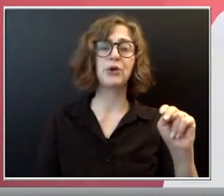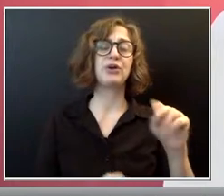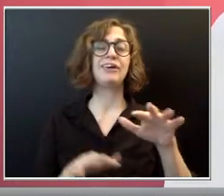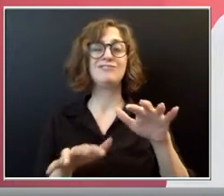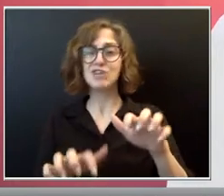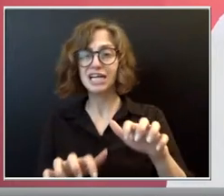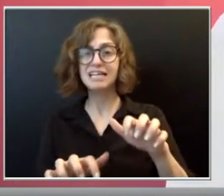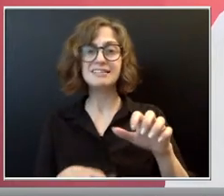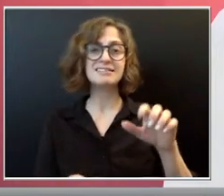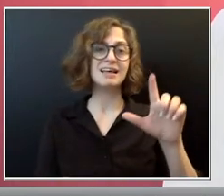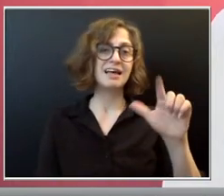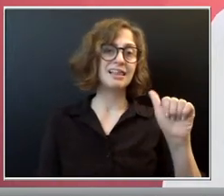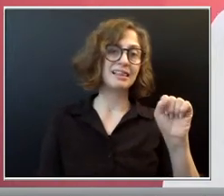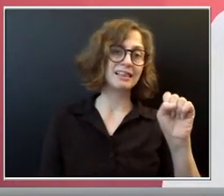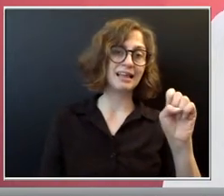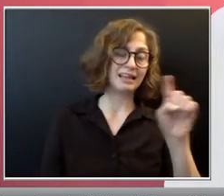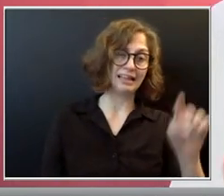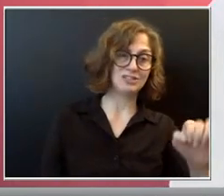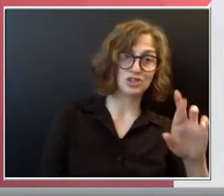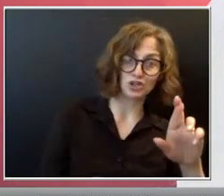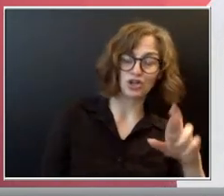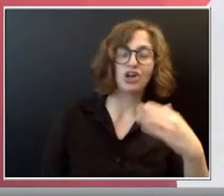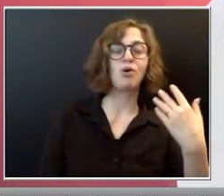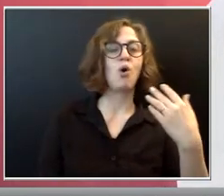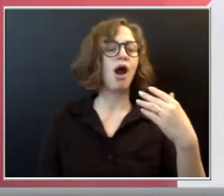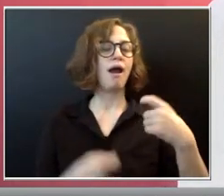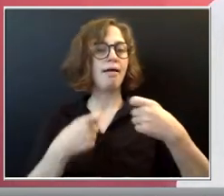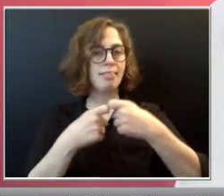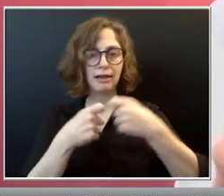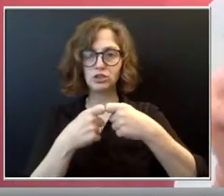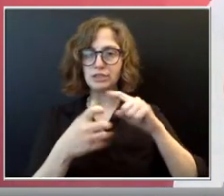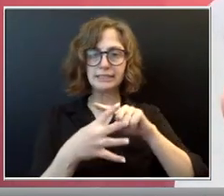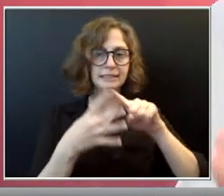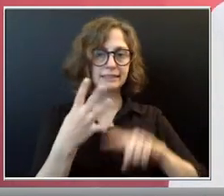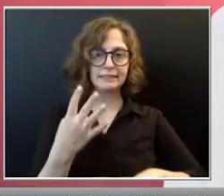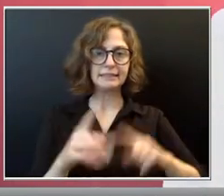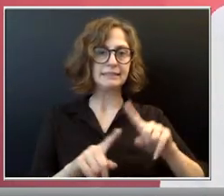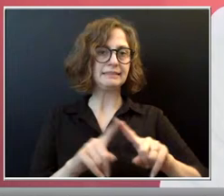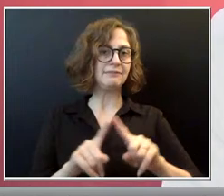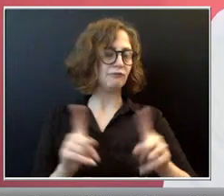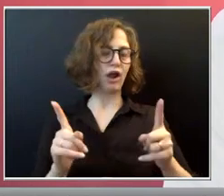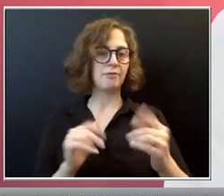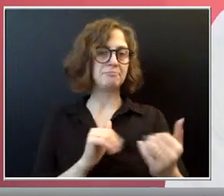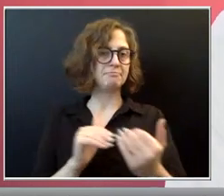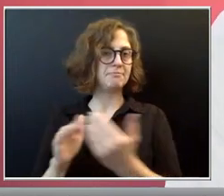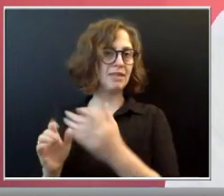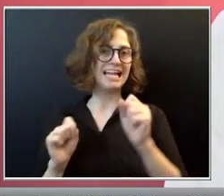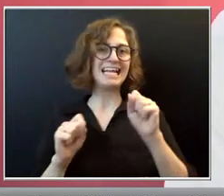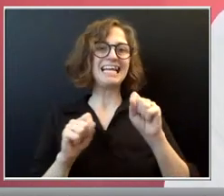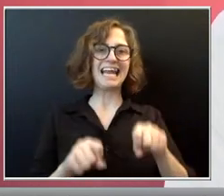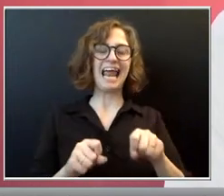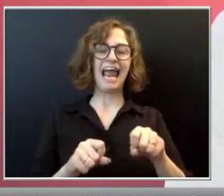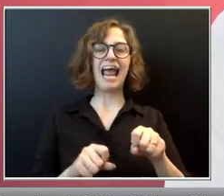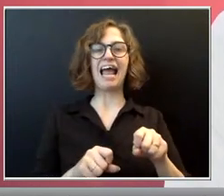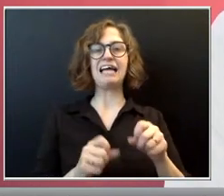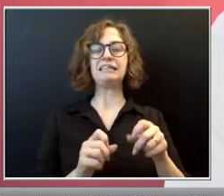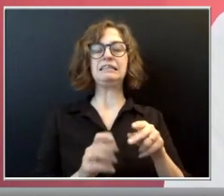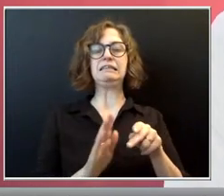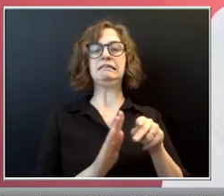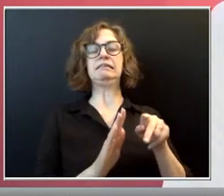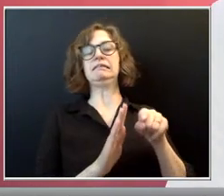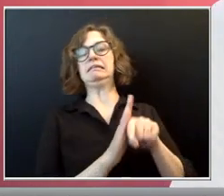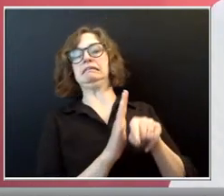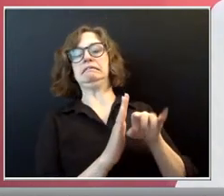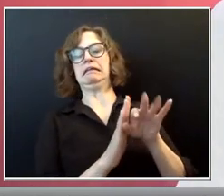electricity catheter too. Mm-hmm. That can selectively kill or alter the tissue around the veins in the left side of the heart to try